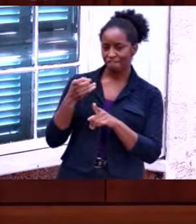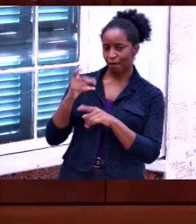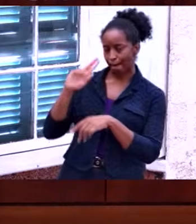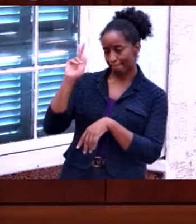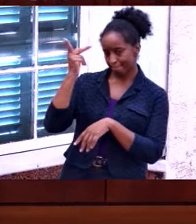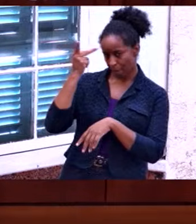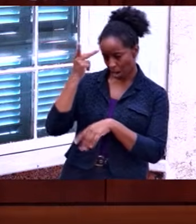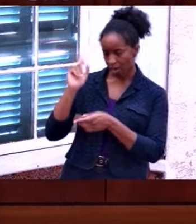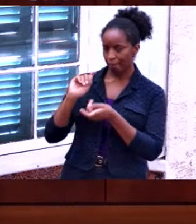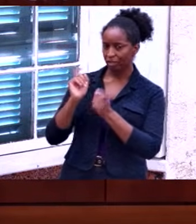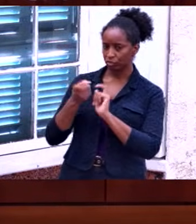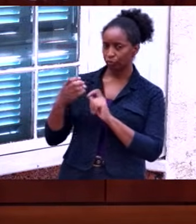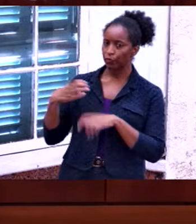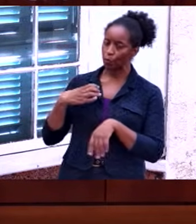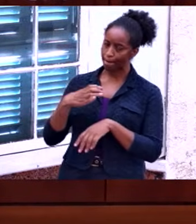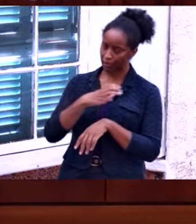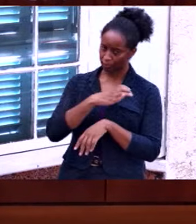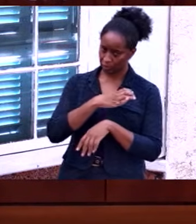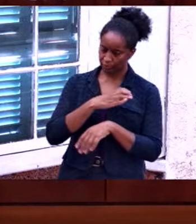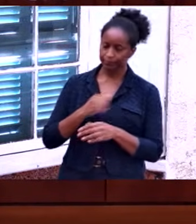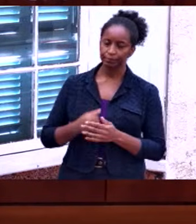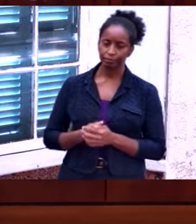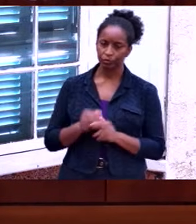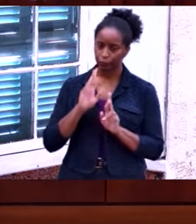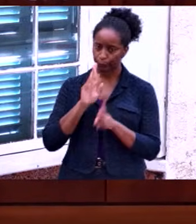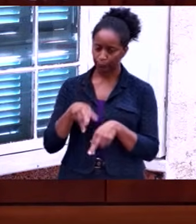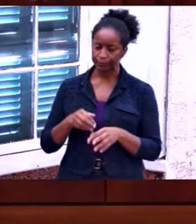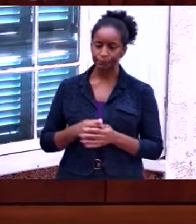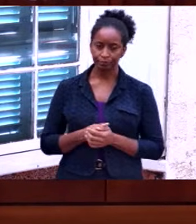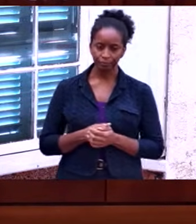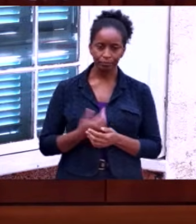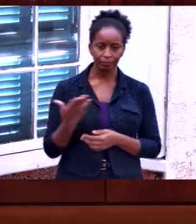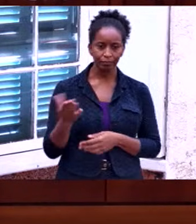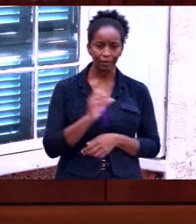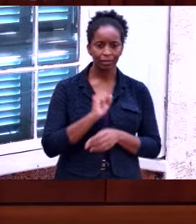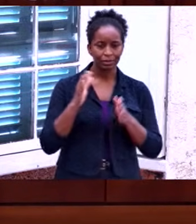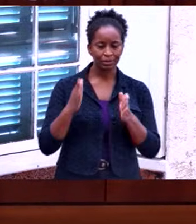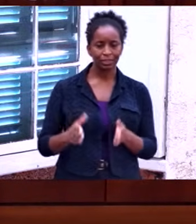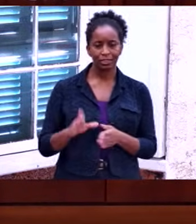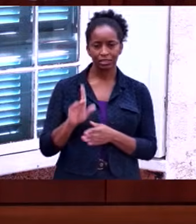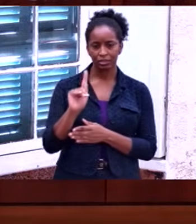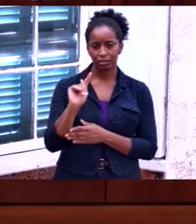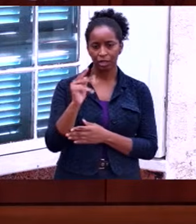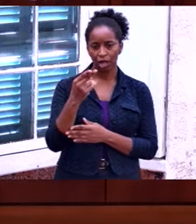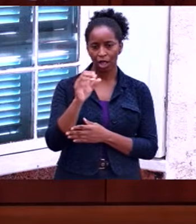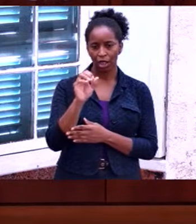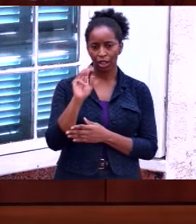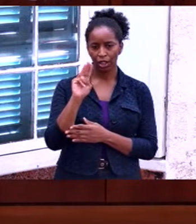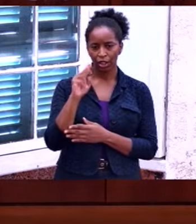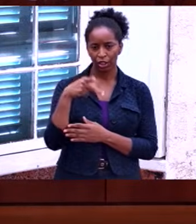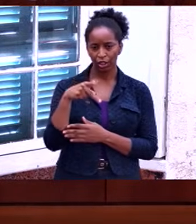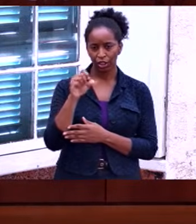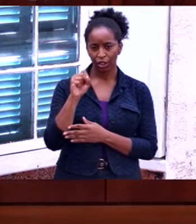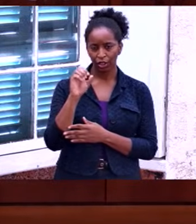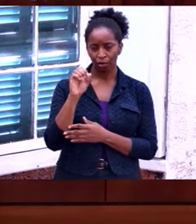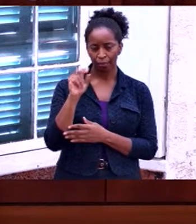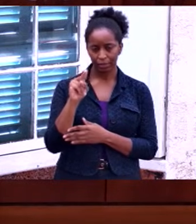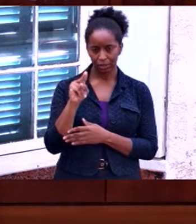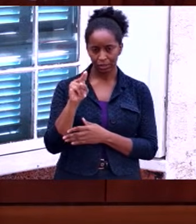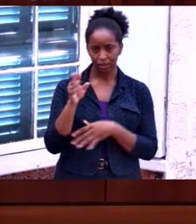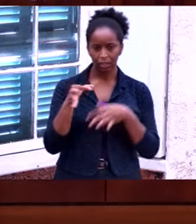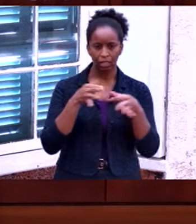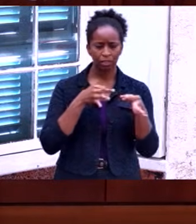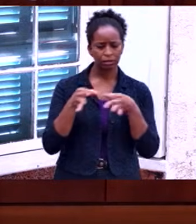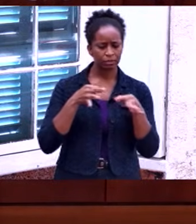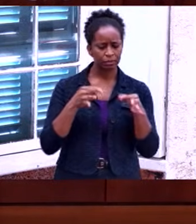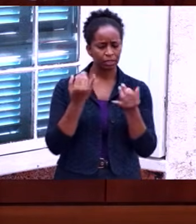this Parliament. Now, Senator Thompson has quite adequately addressed the question of what is constituted by independent.